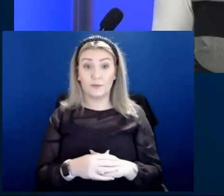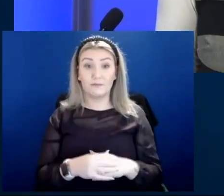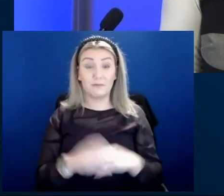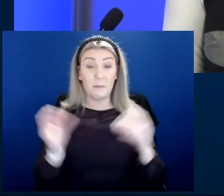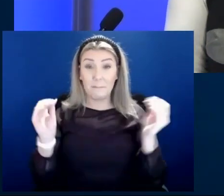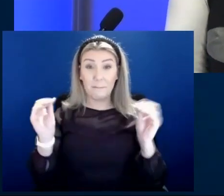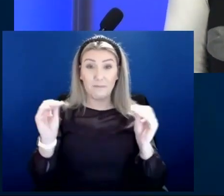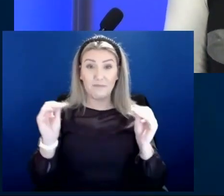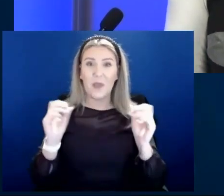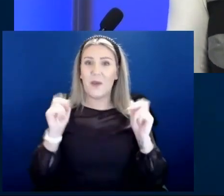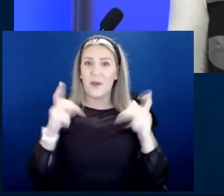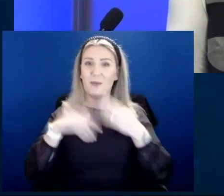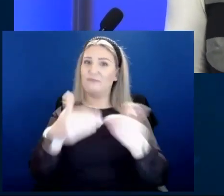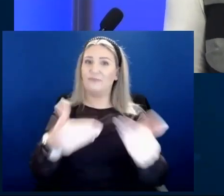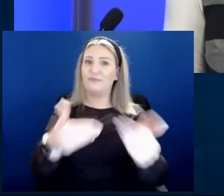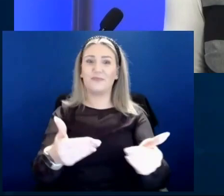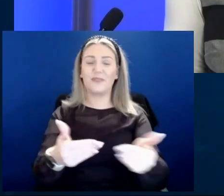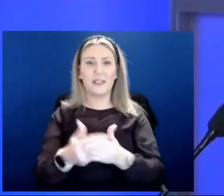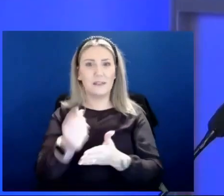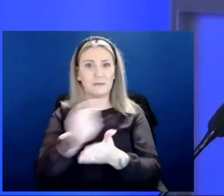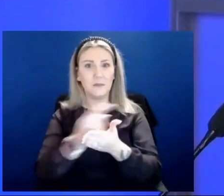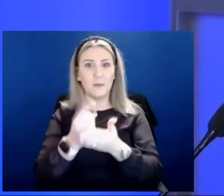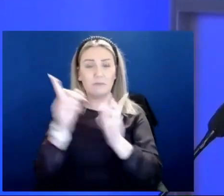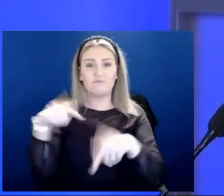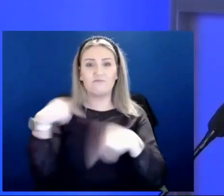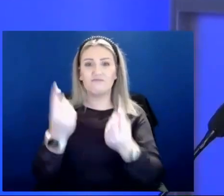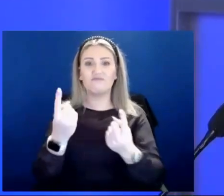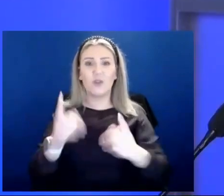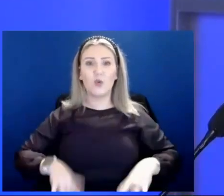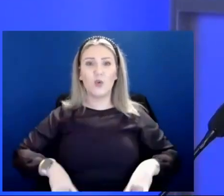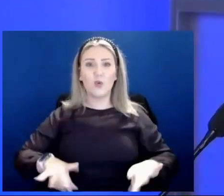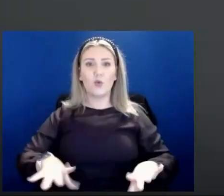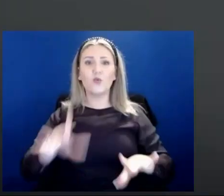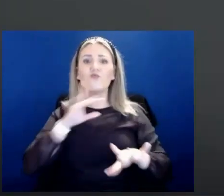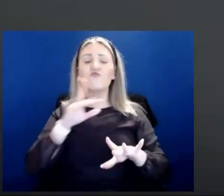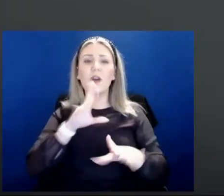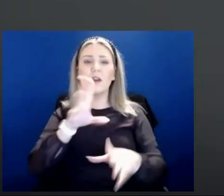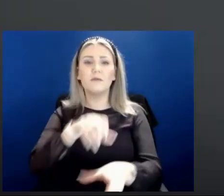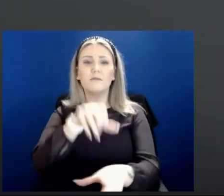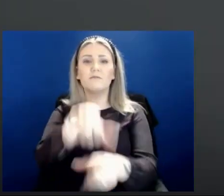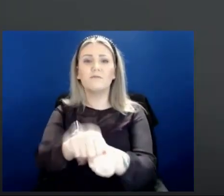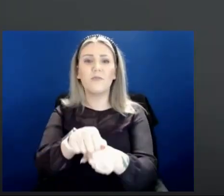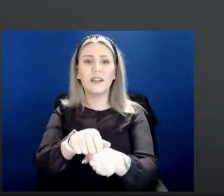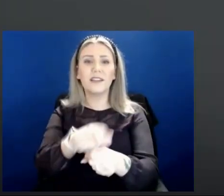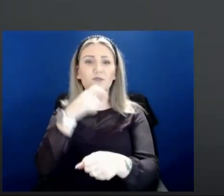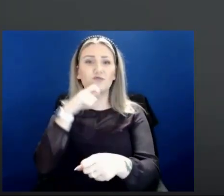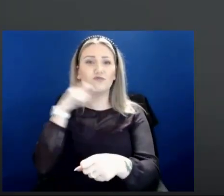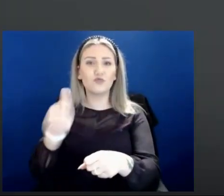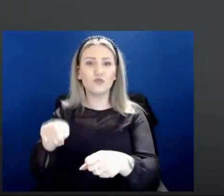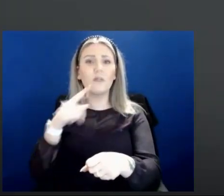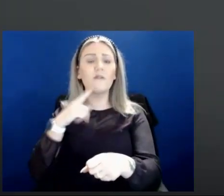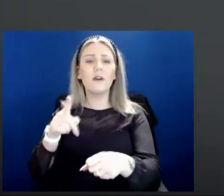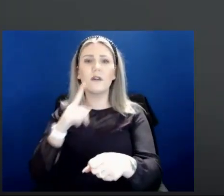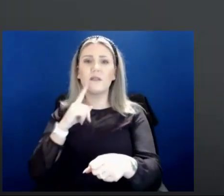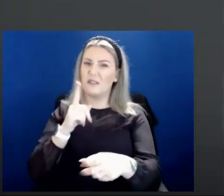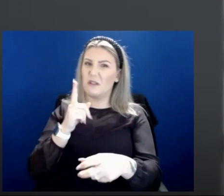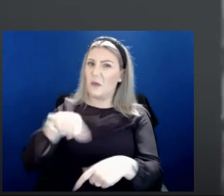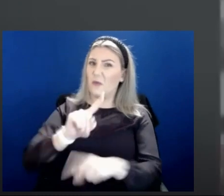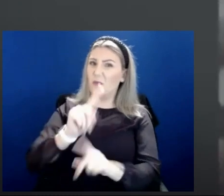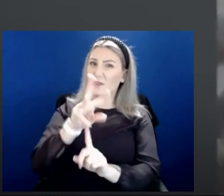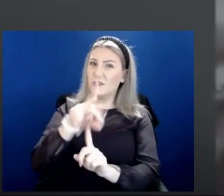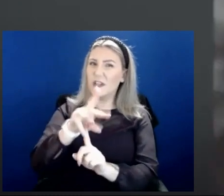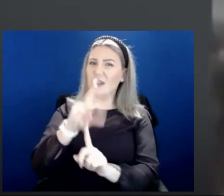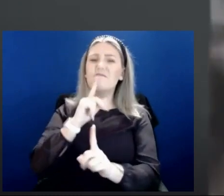moving. Okay, it's been a week since Russia invaded Ukraine. The horrific images and videos are hard to process and even harder for kids